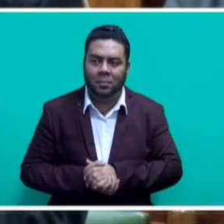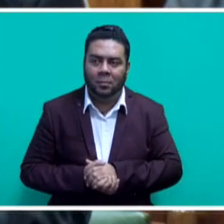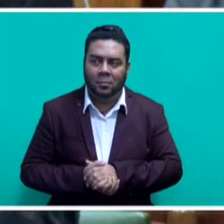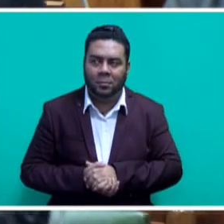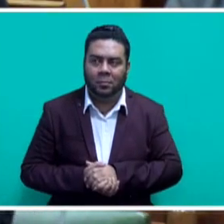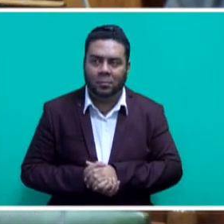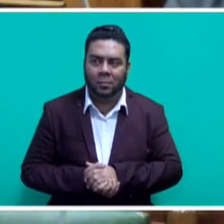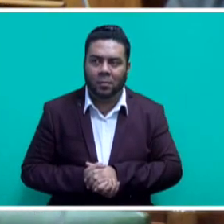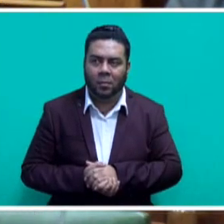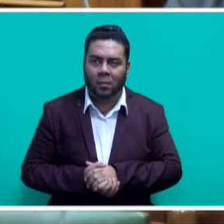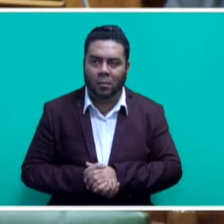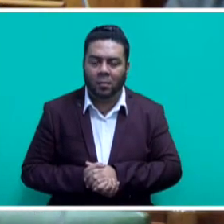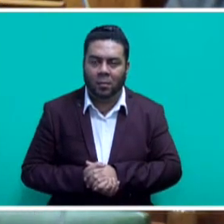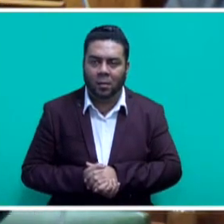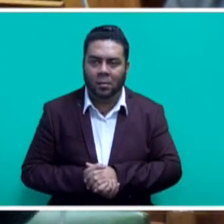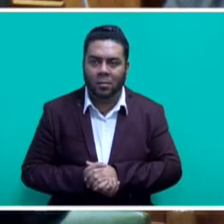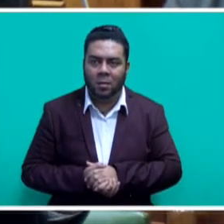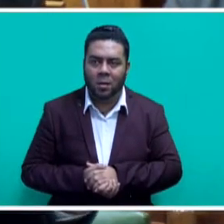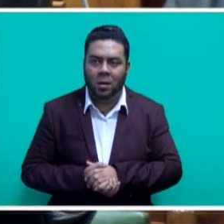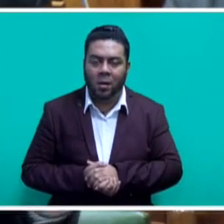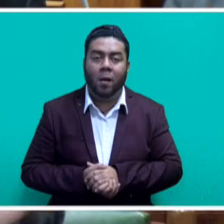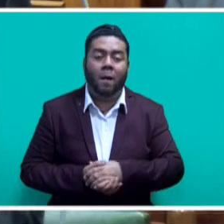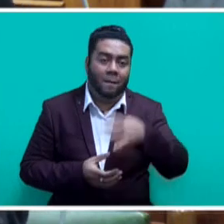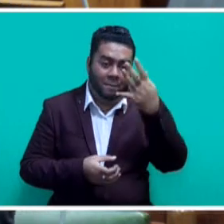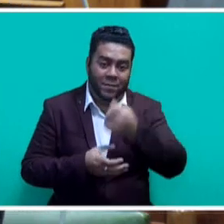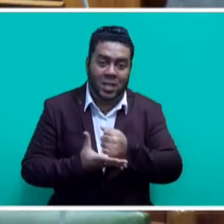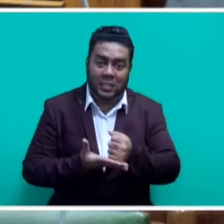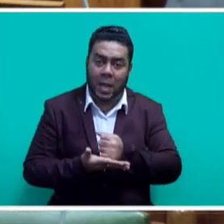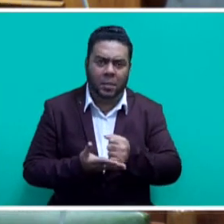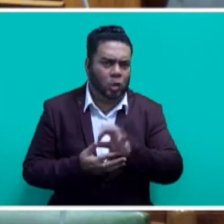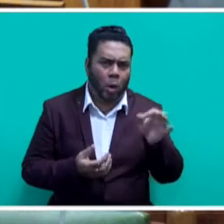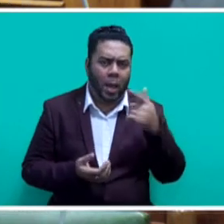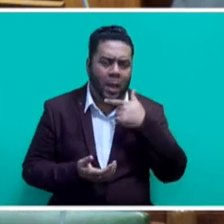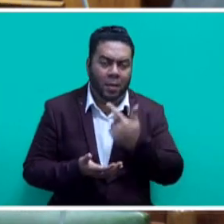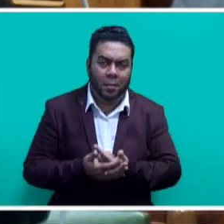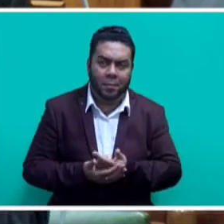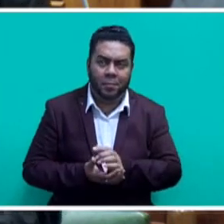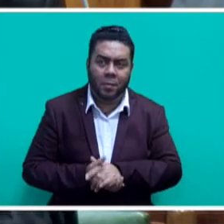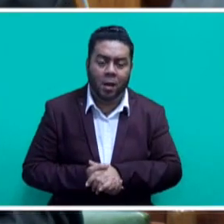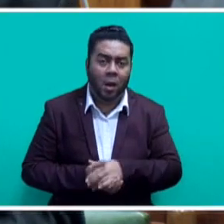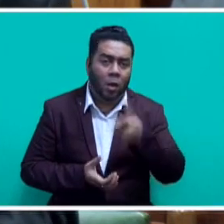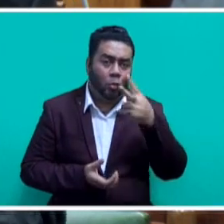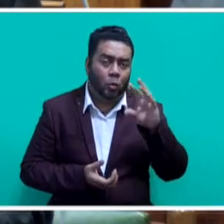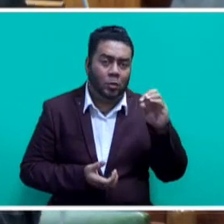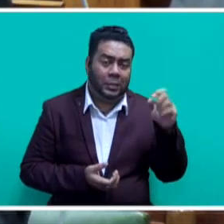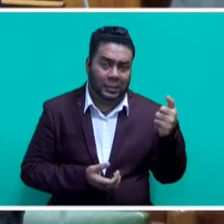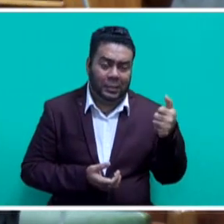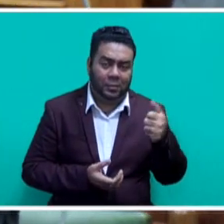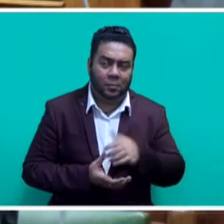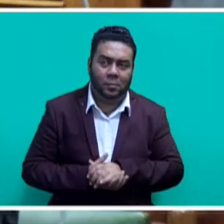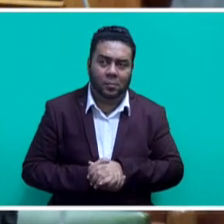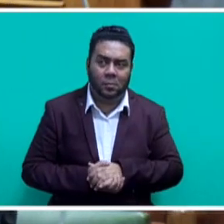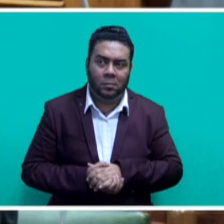Anyway, now, figures don't lie, Mr. Speaker. In 2006,